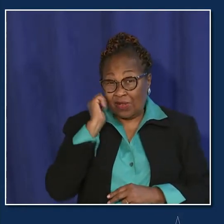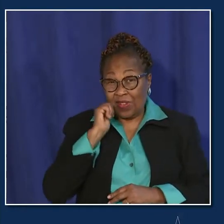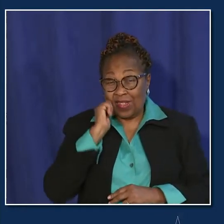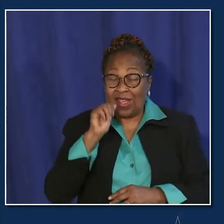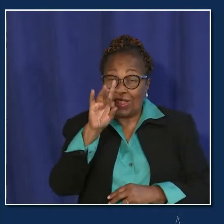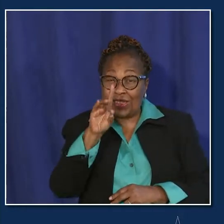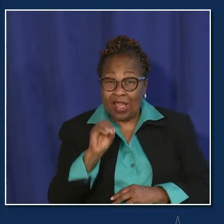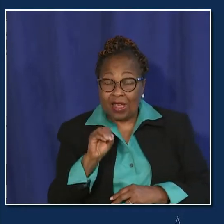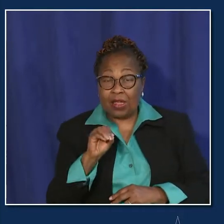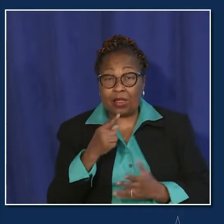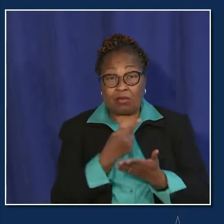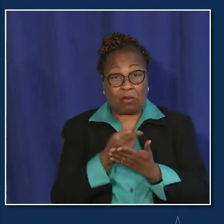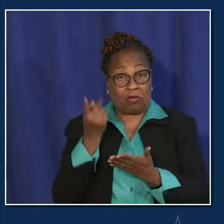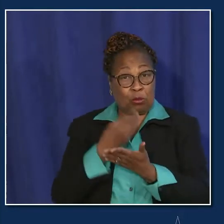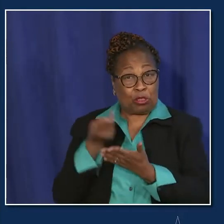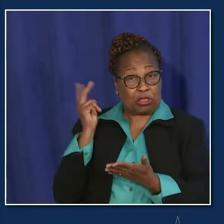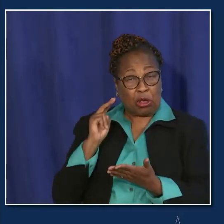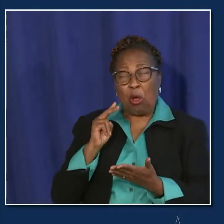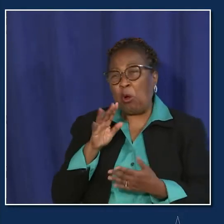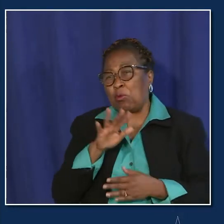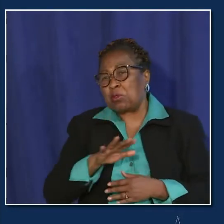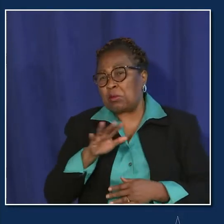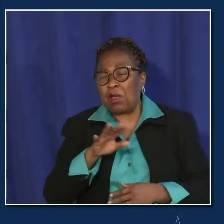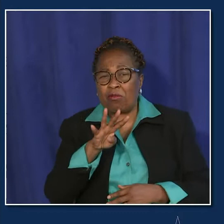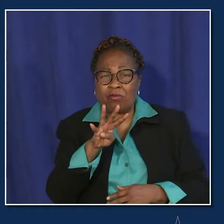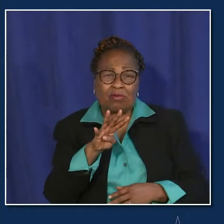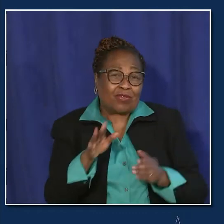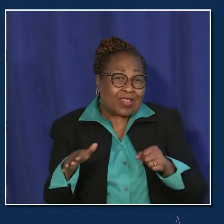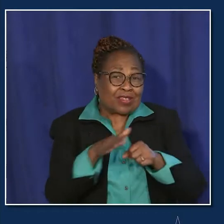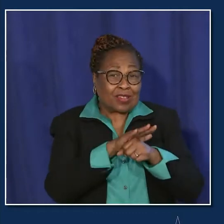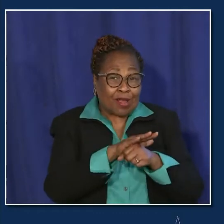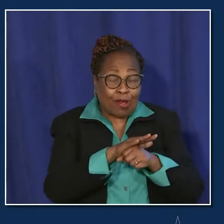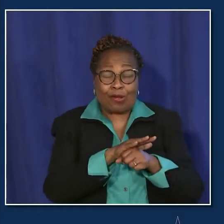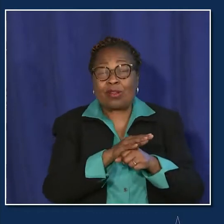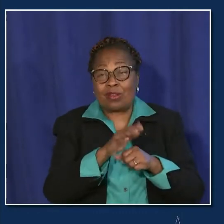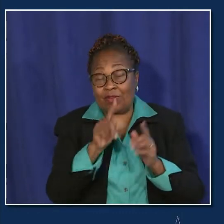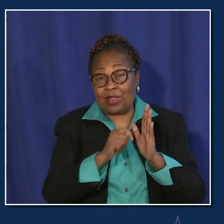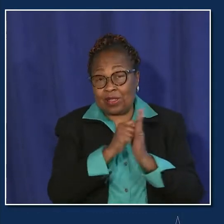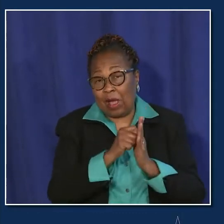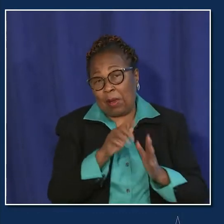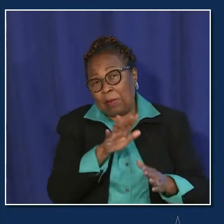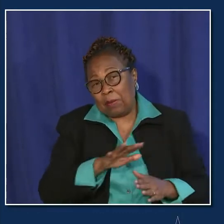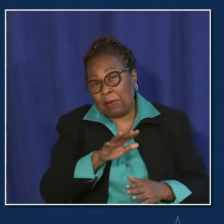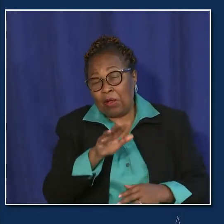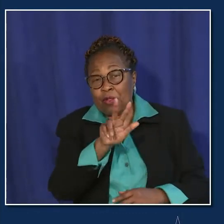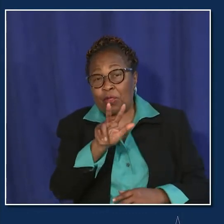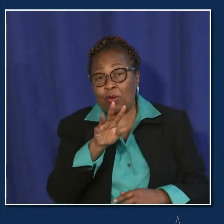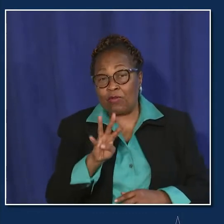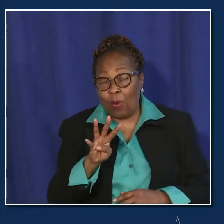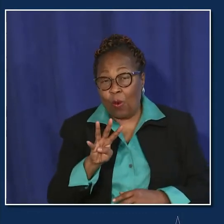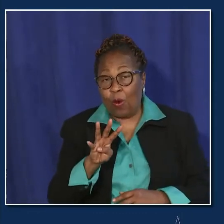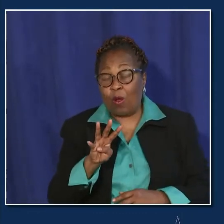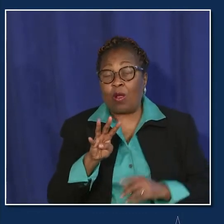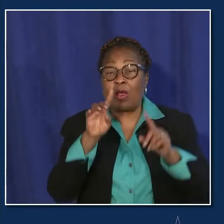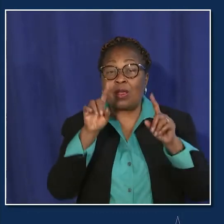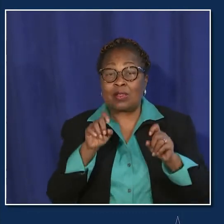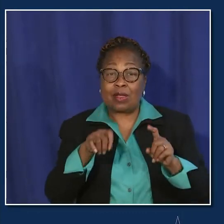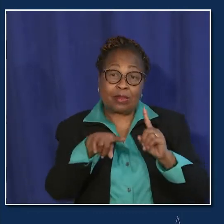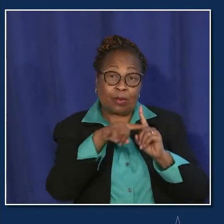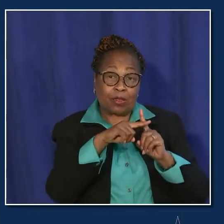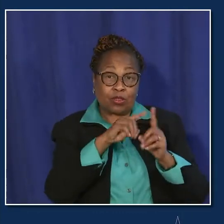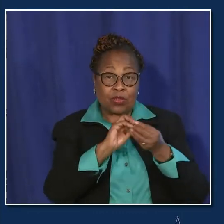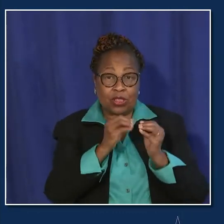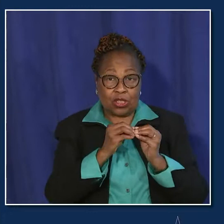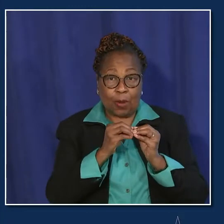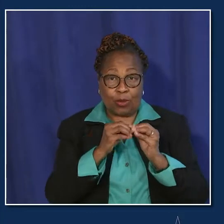weeks ago they hit a low for the entirety of the pandemic of 34. Test positivity rates were also hitting